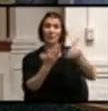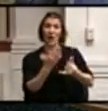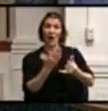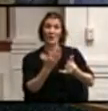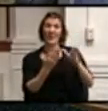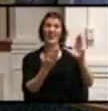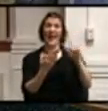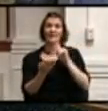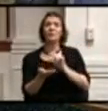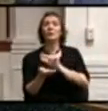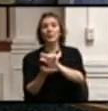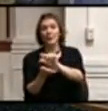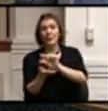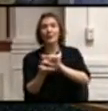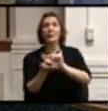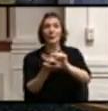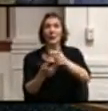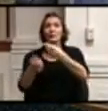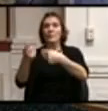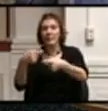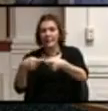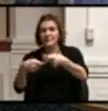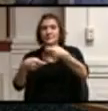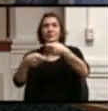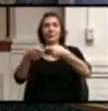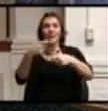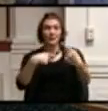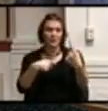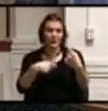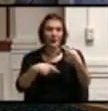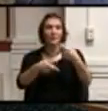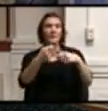spread out over a period of years. Right. Yeah. And